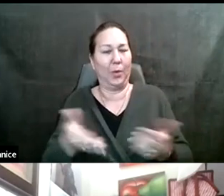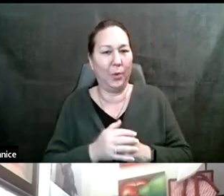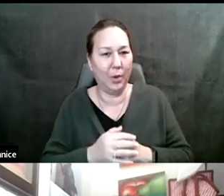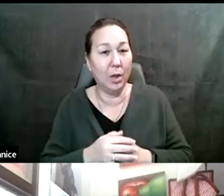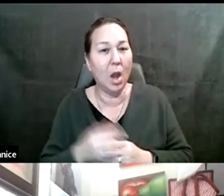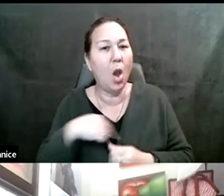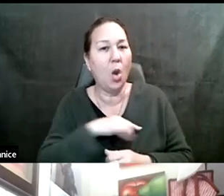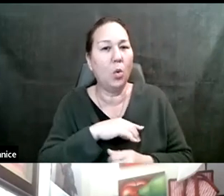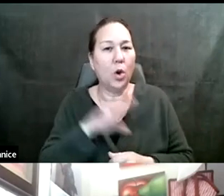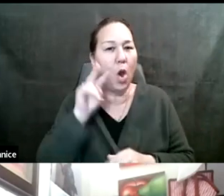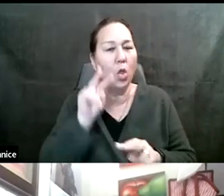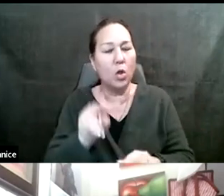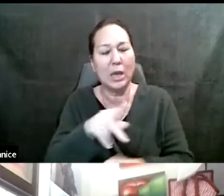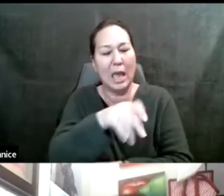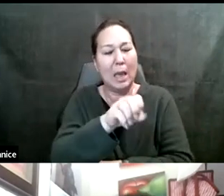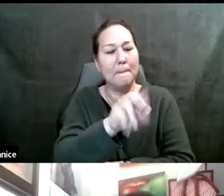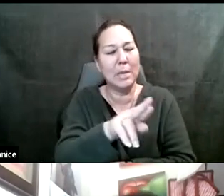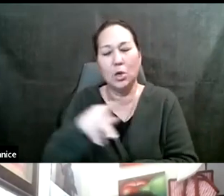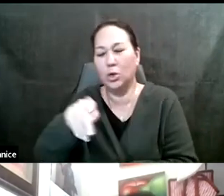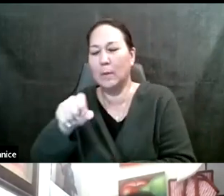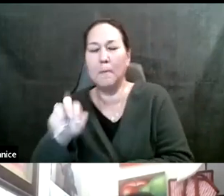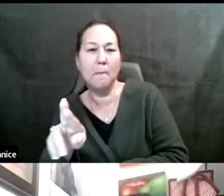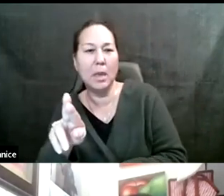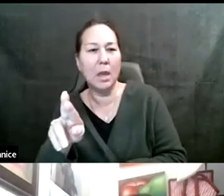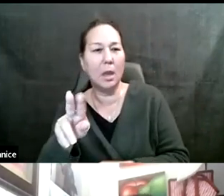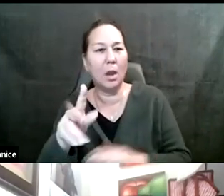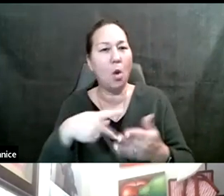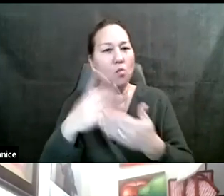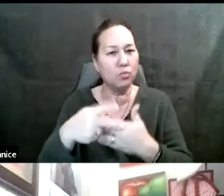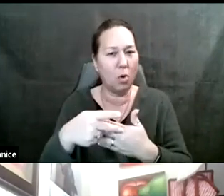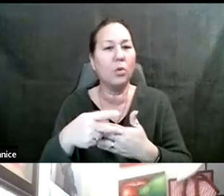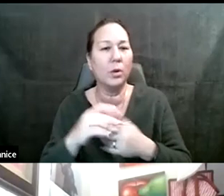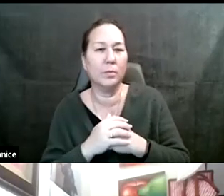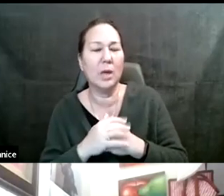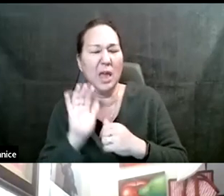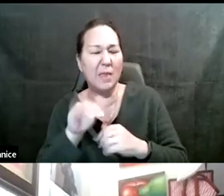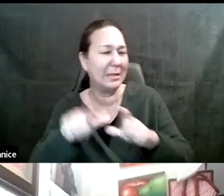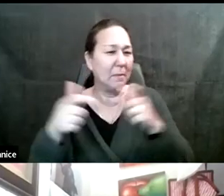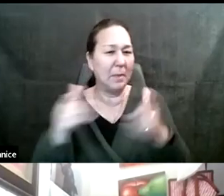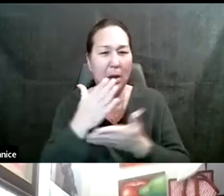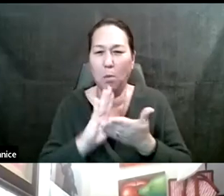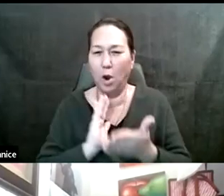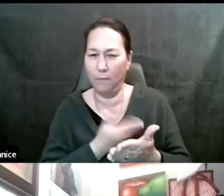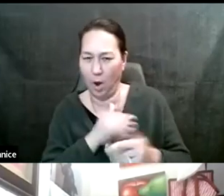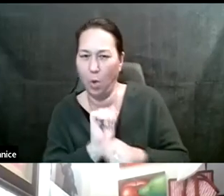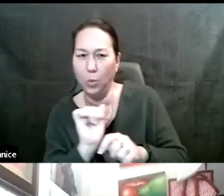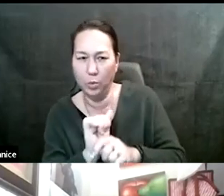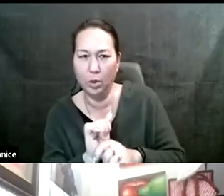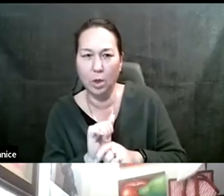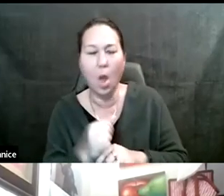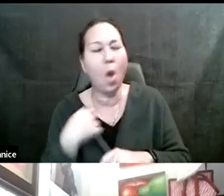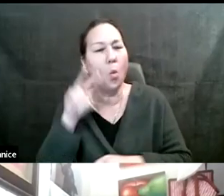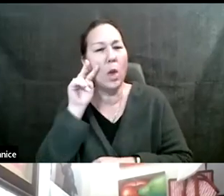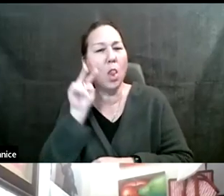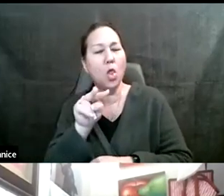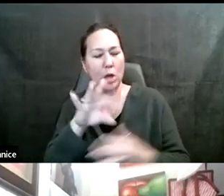to be looking to roll out in the next several months so it's a huge focus of our work we view relationships as the